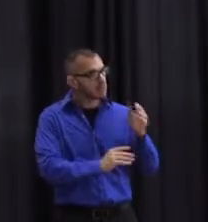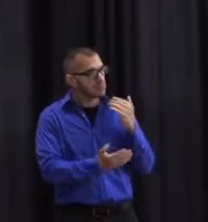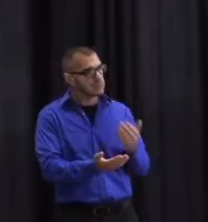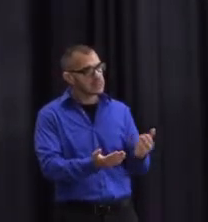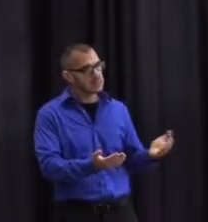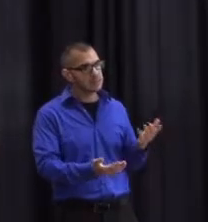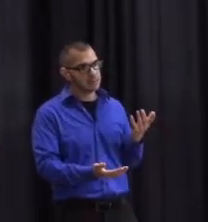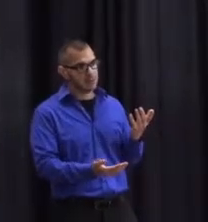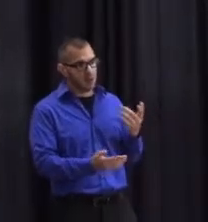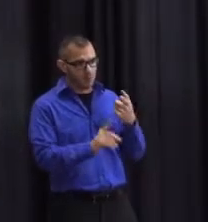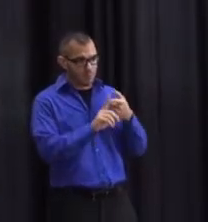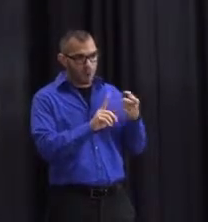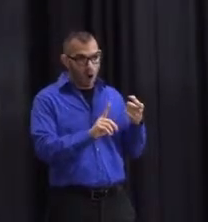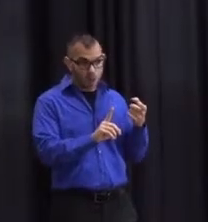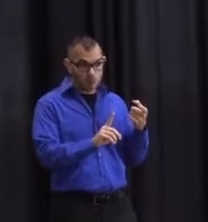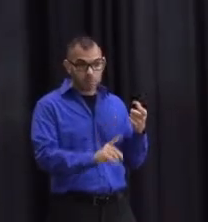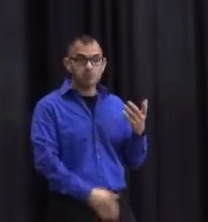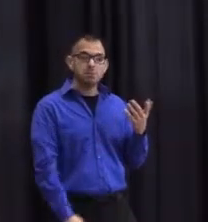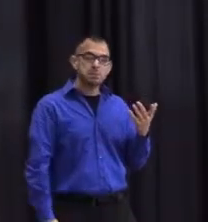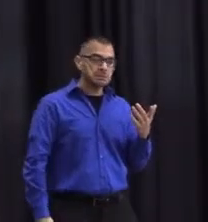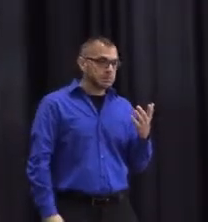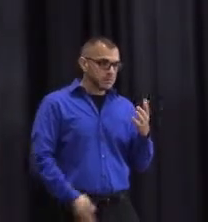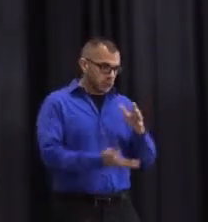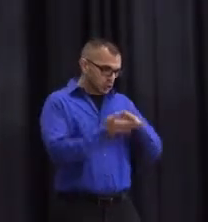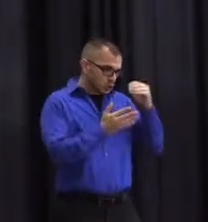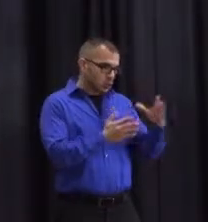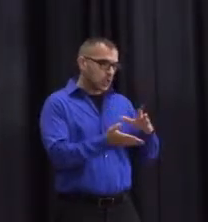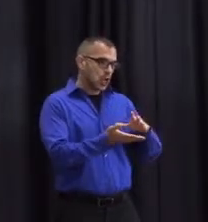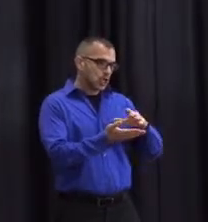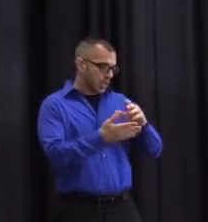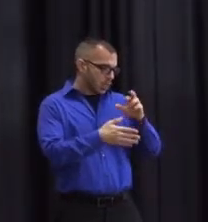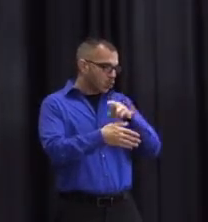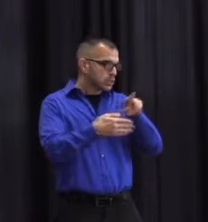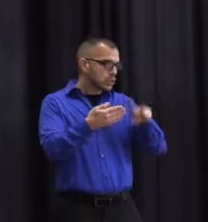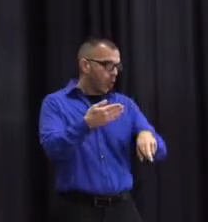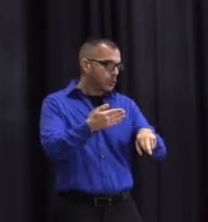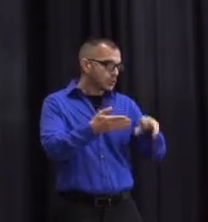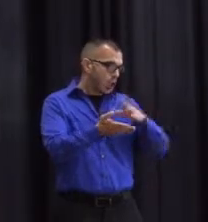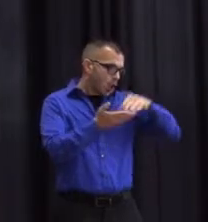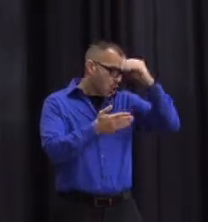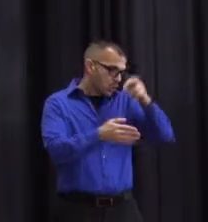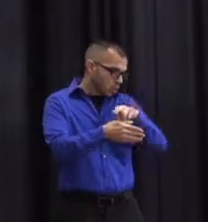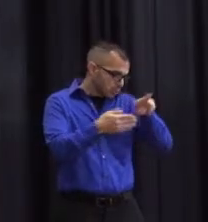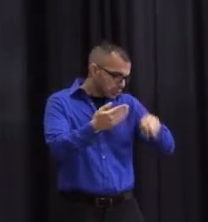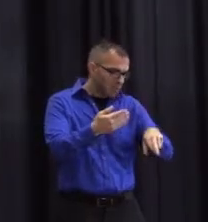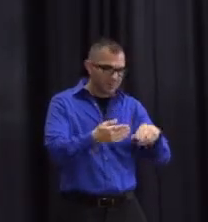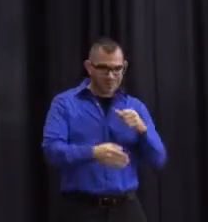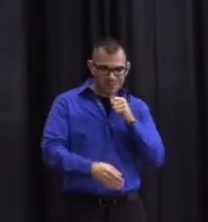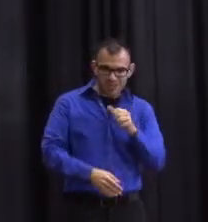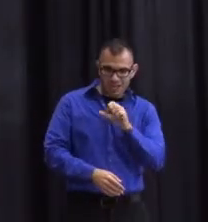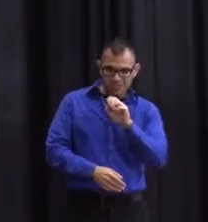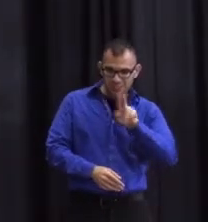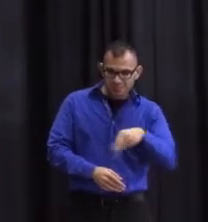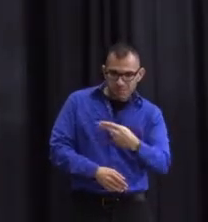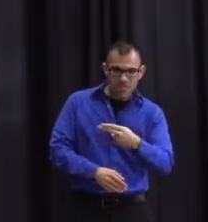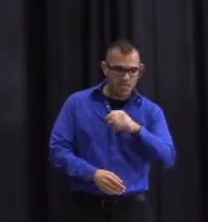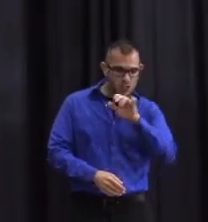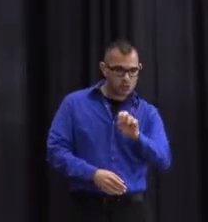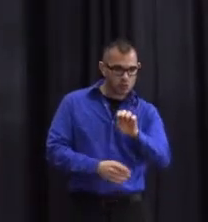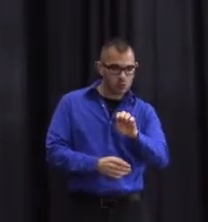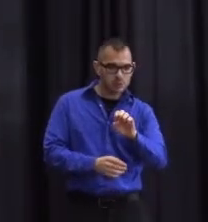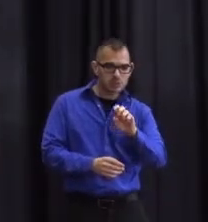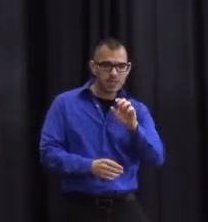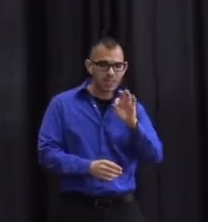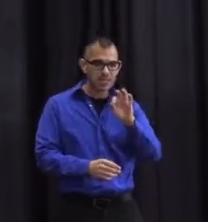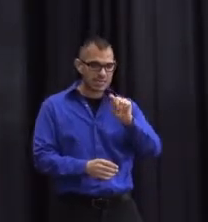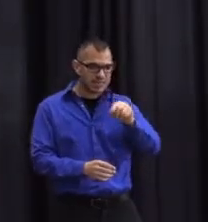based solely on student learning outcomes, not because it was in Smith and Jones 9th